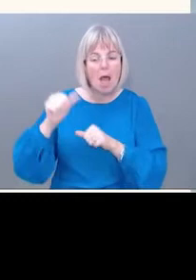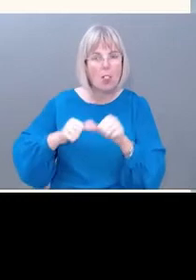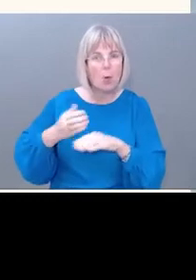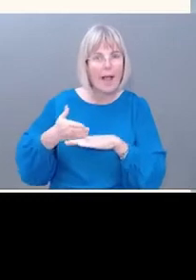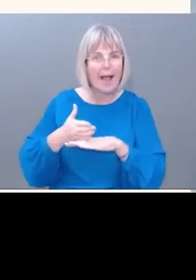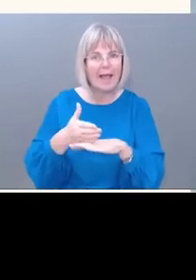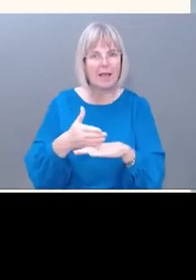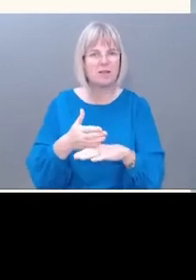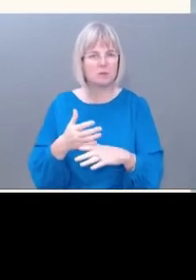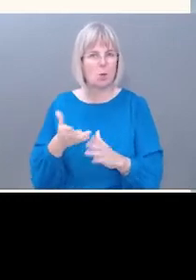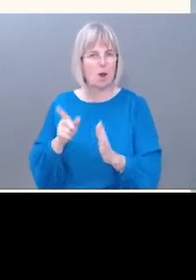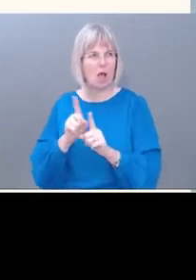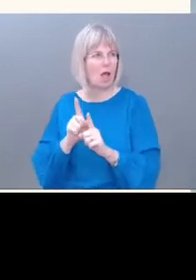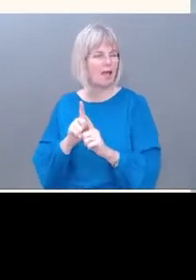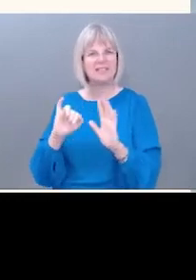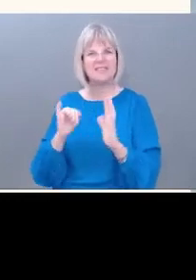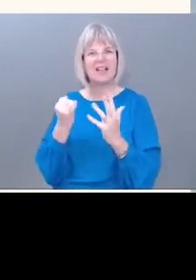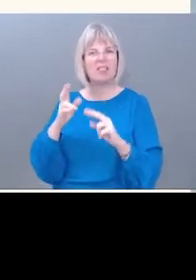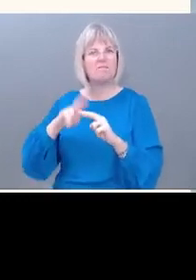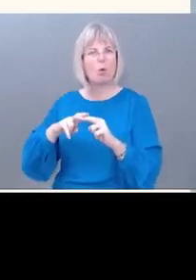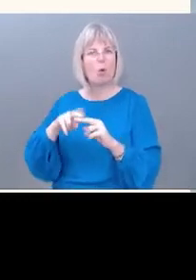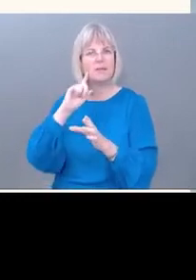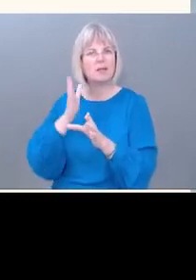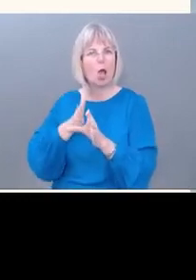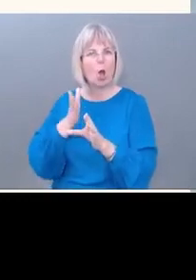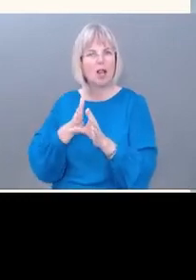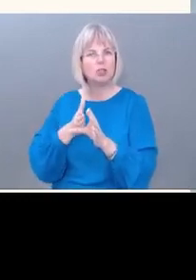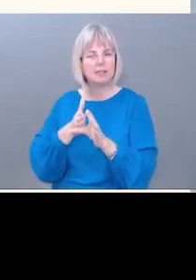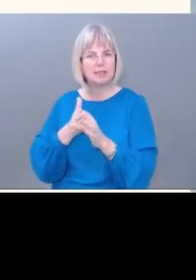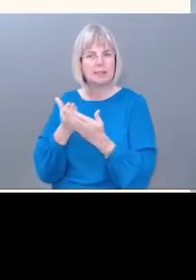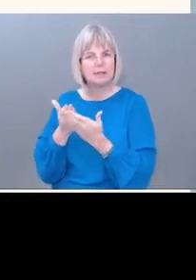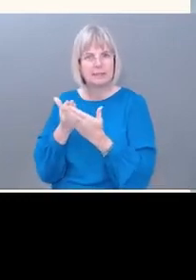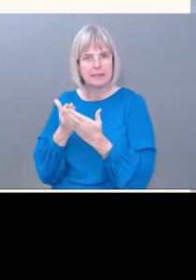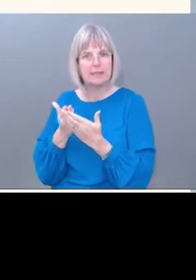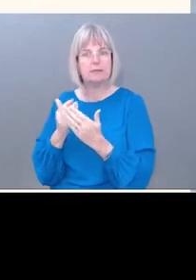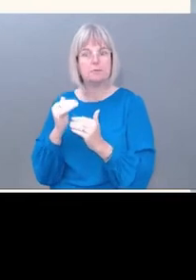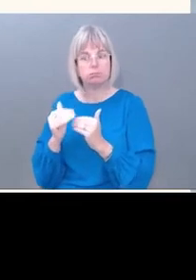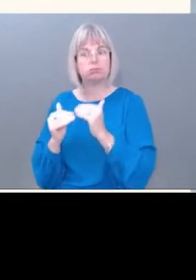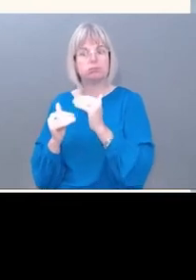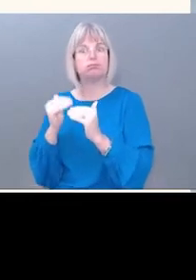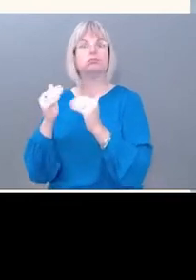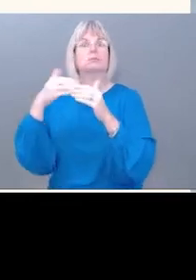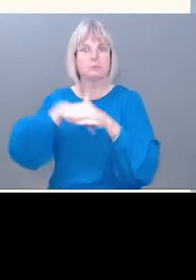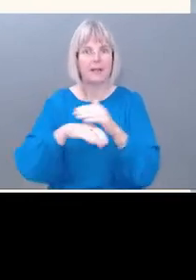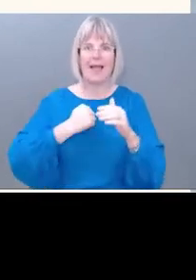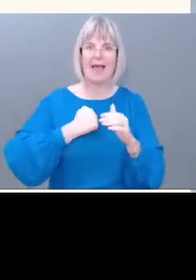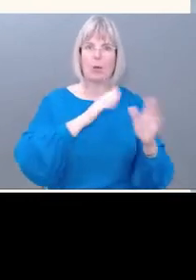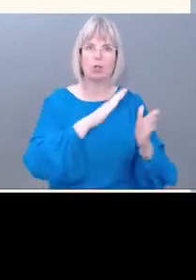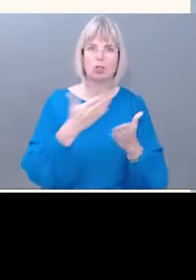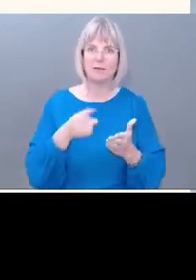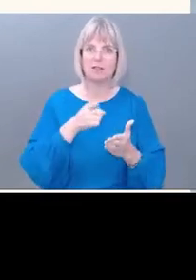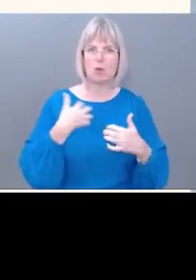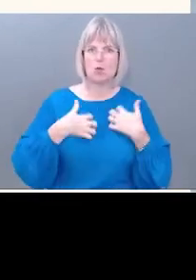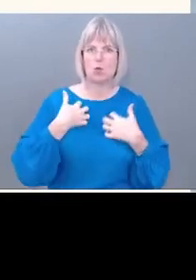college psychology all the way through to entering our services for people interested in psychology as a career. And